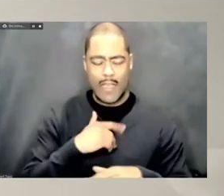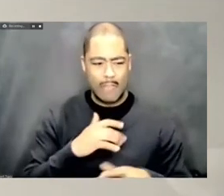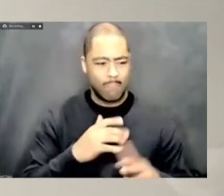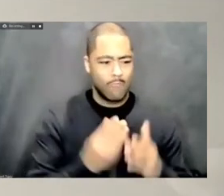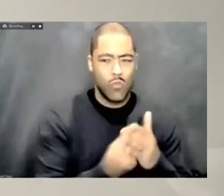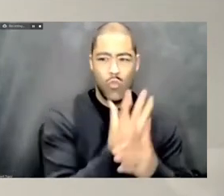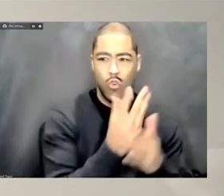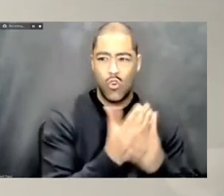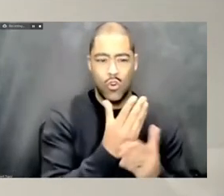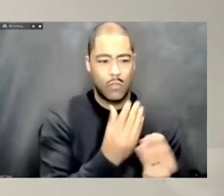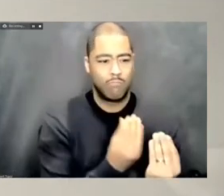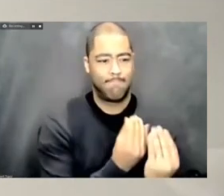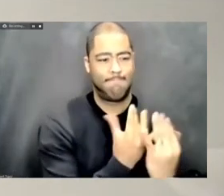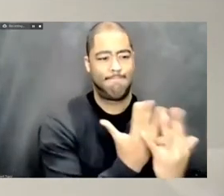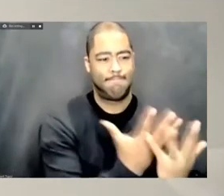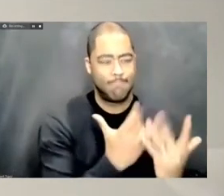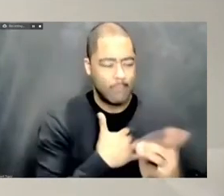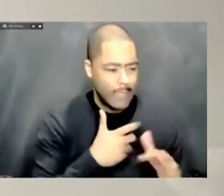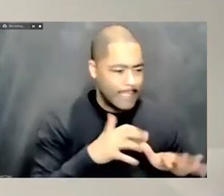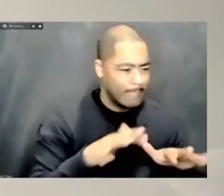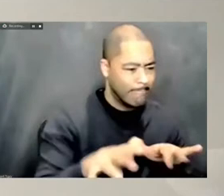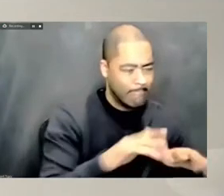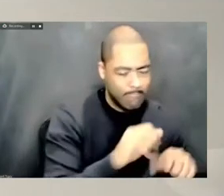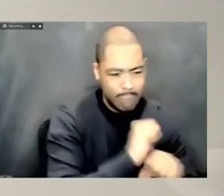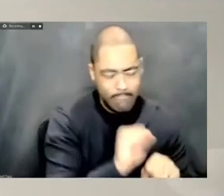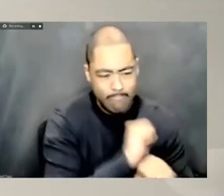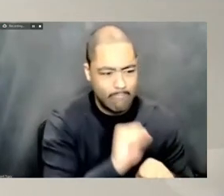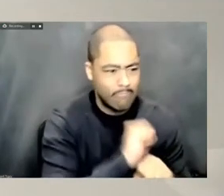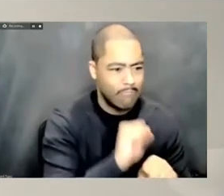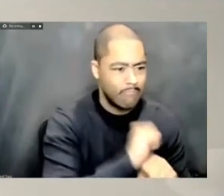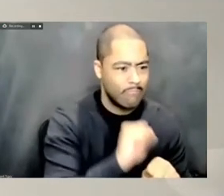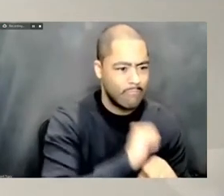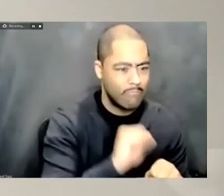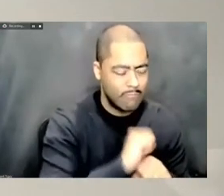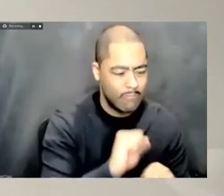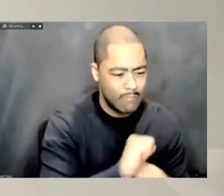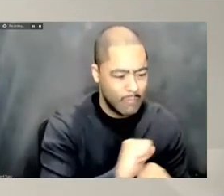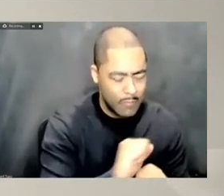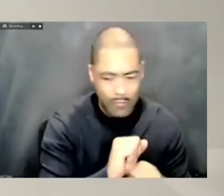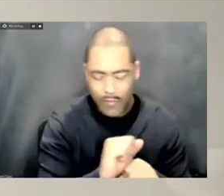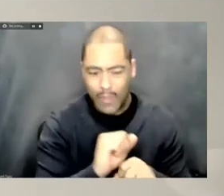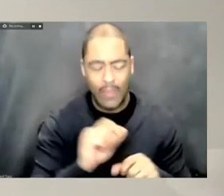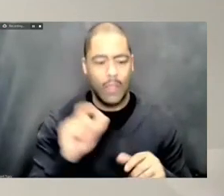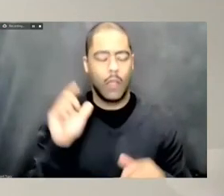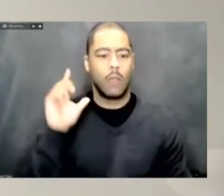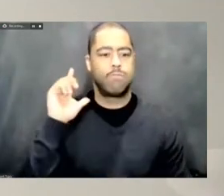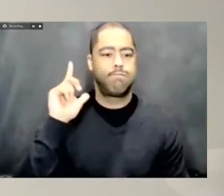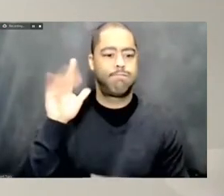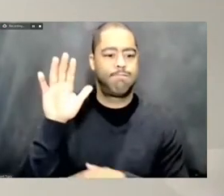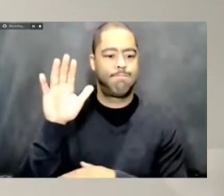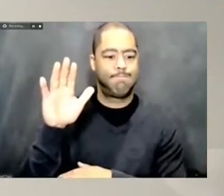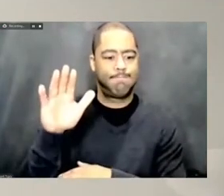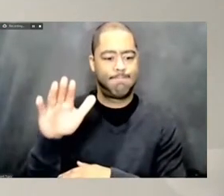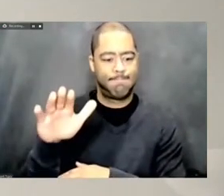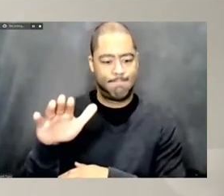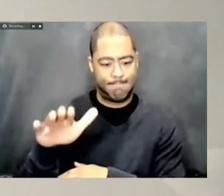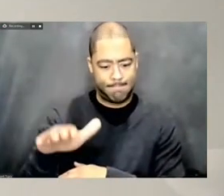I remember only the flavor. Not like food, sweet or